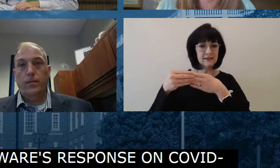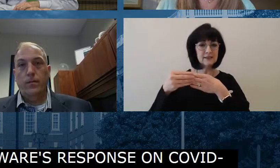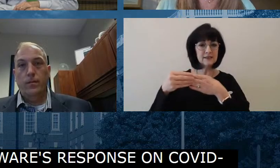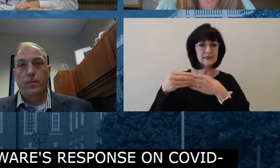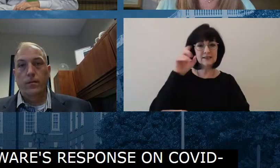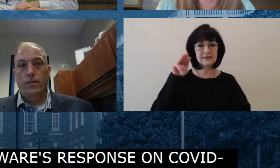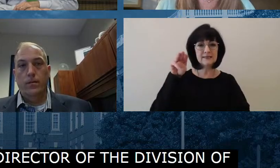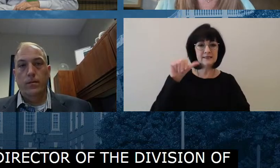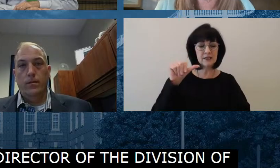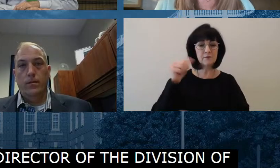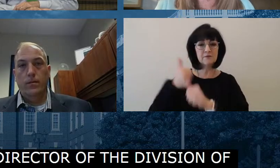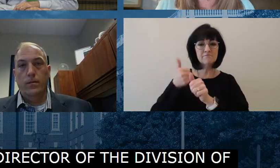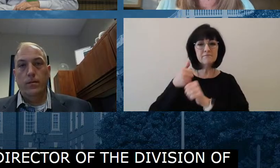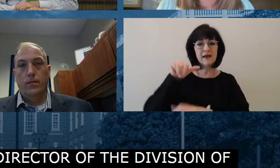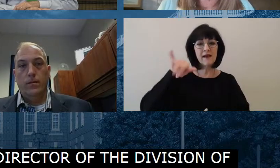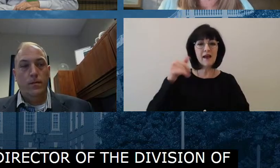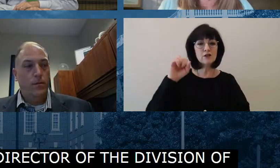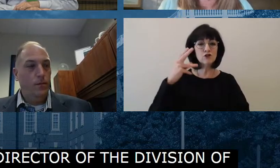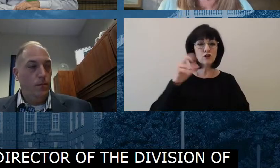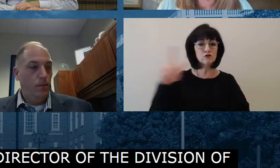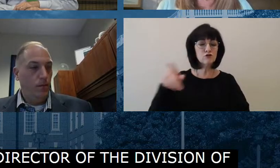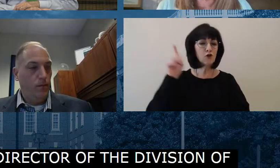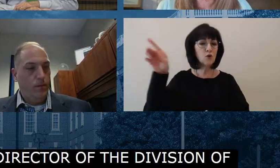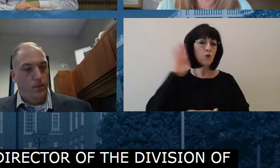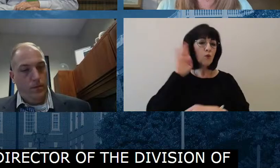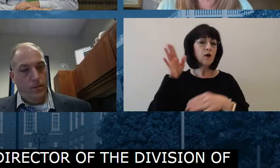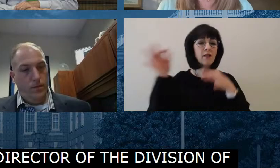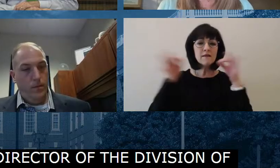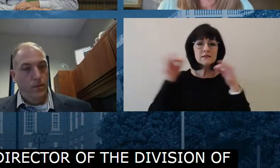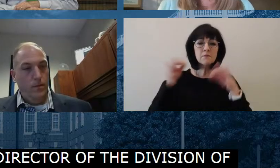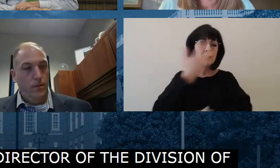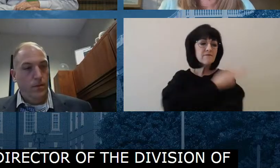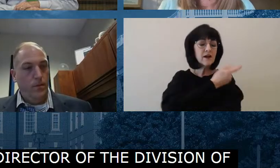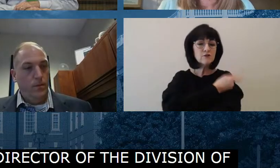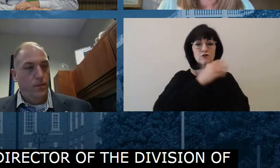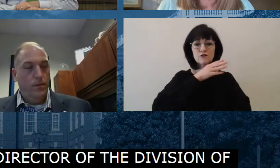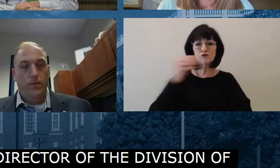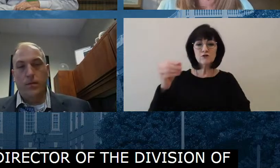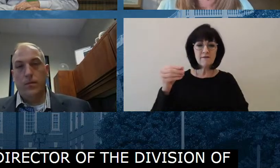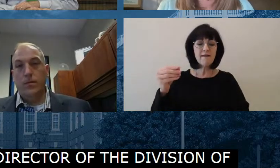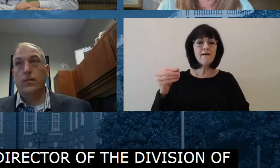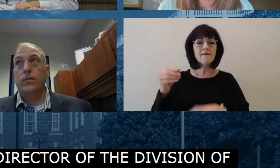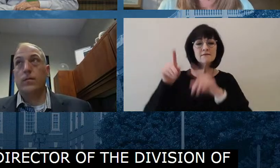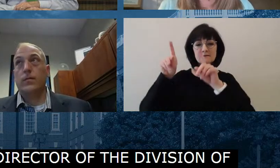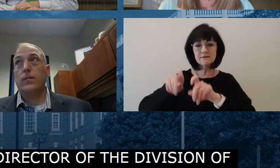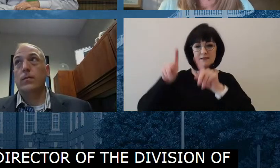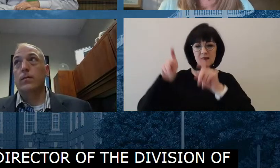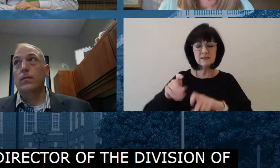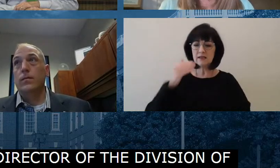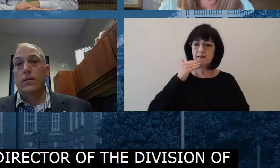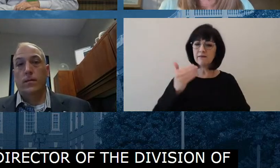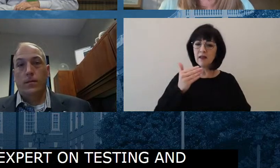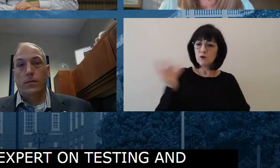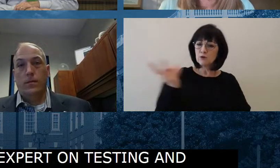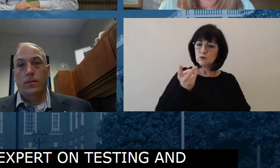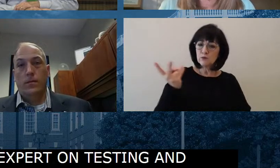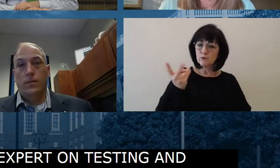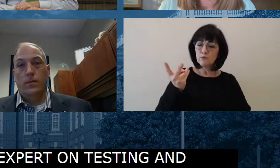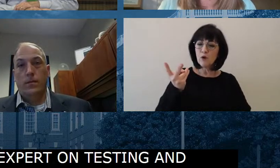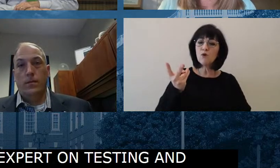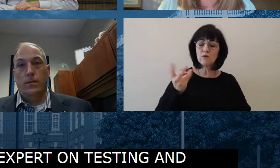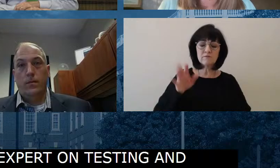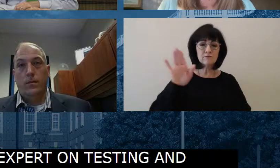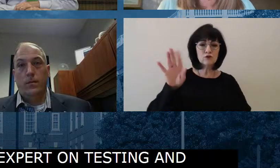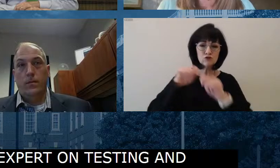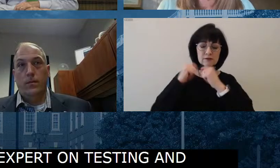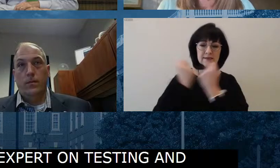again to talk about testing and vaccination. Thank you both for the tremendous work that you're doing with your teams, testing